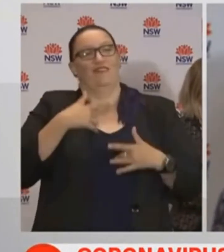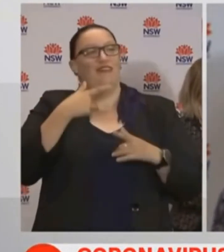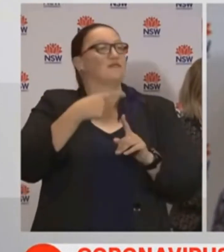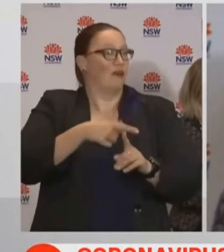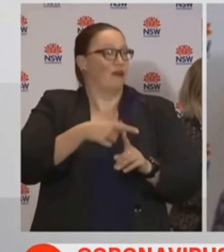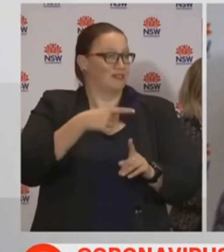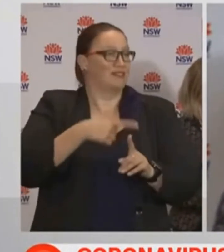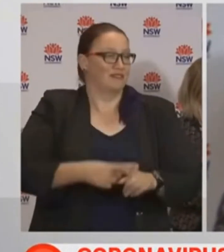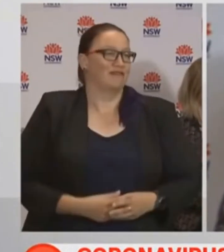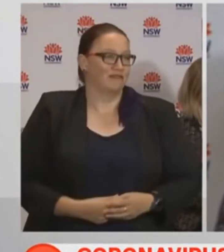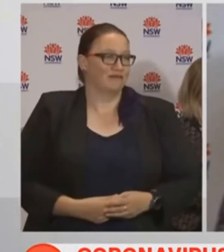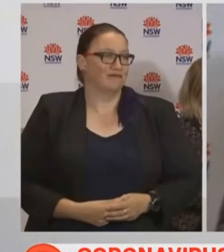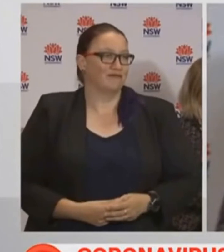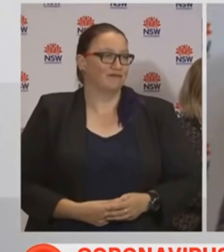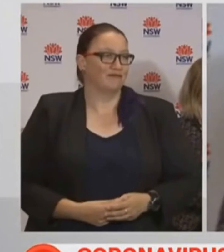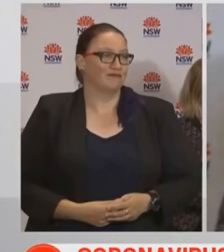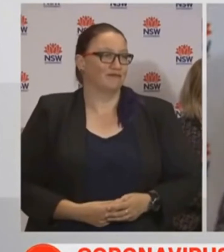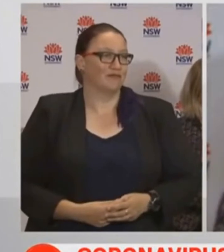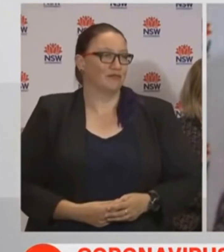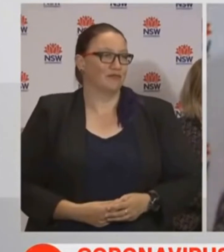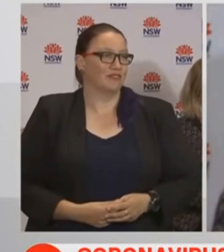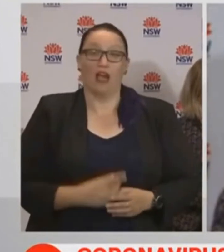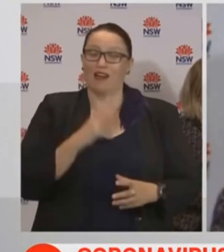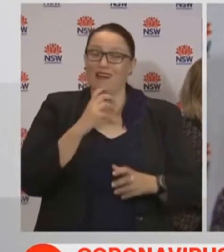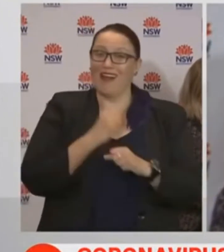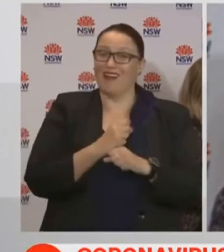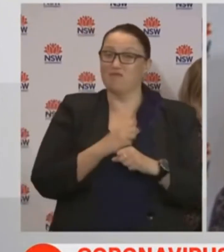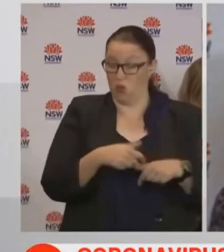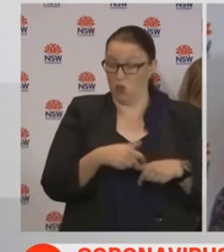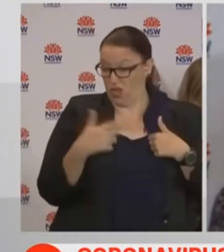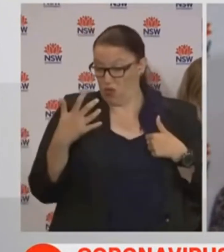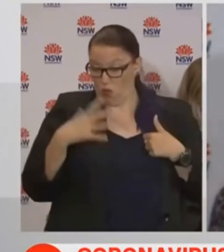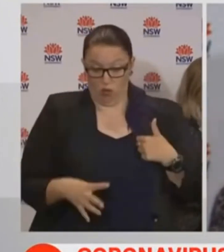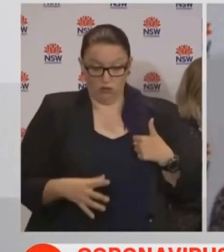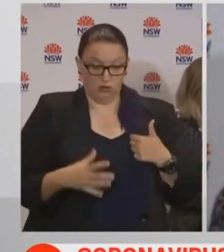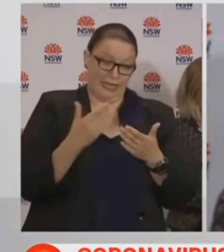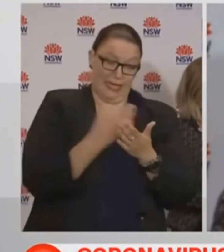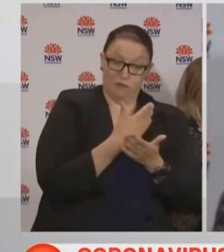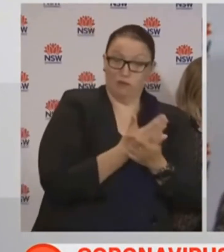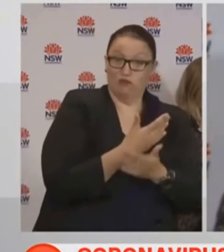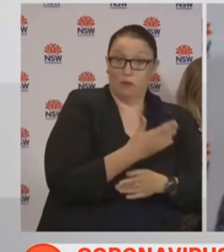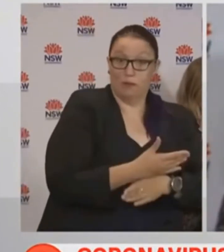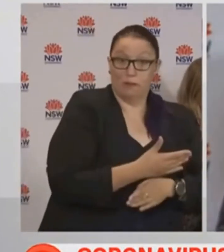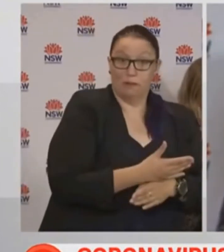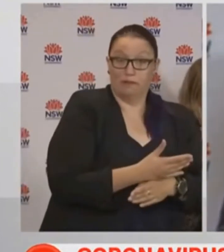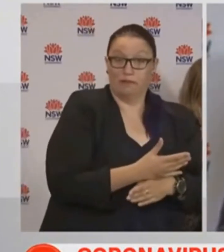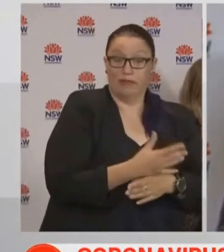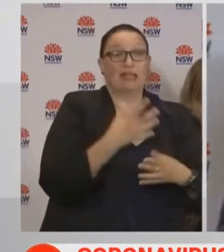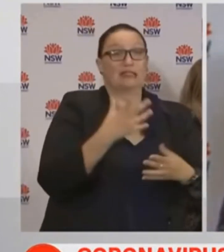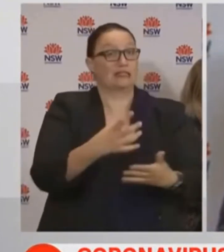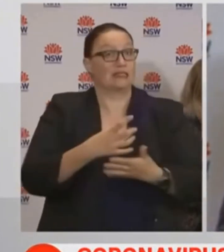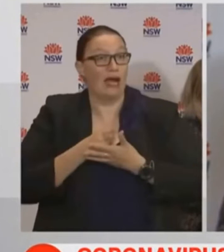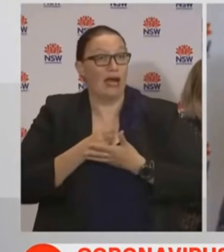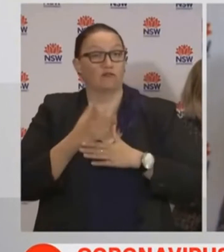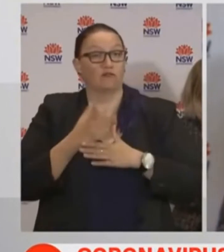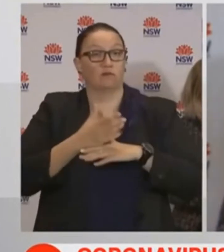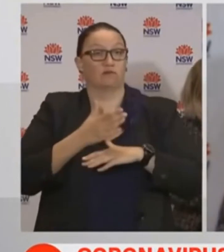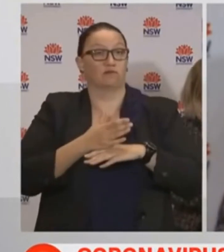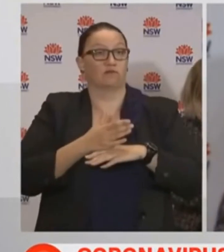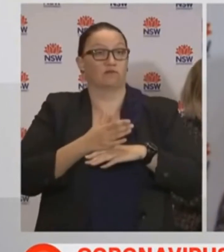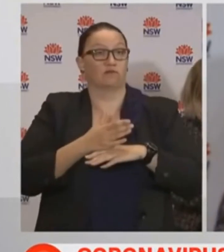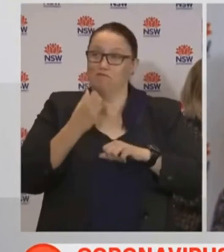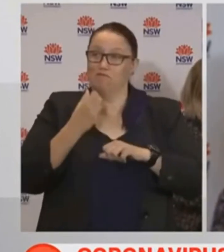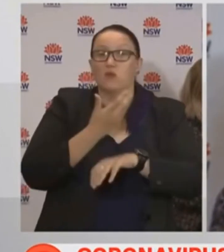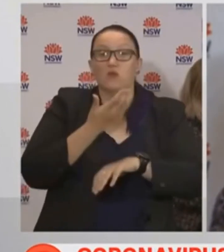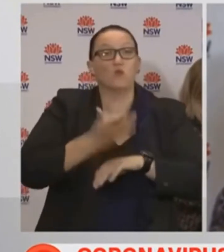as a government to keep jobs, to save jobs and to create new jobs, we know will help communities get through the next few months